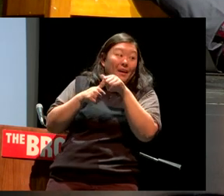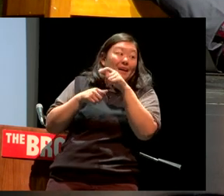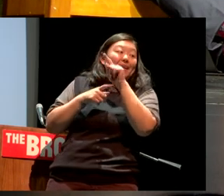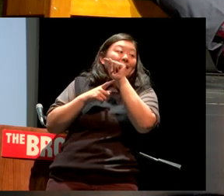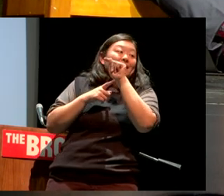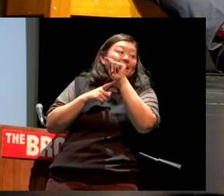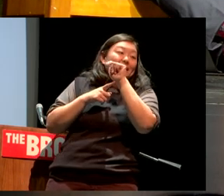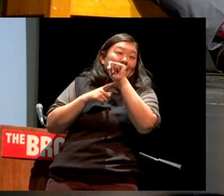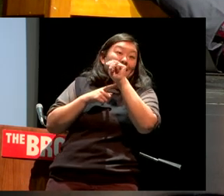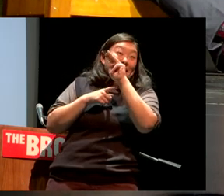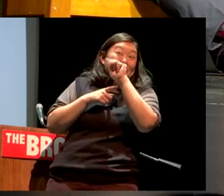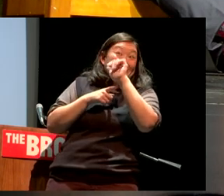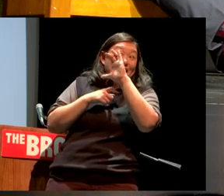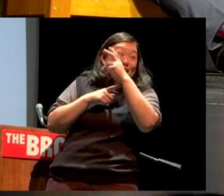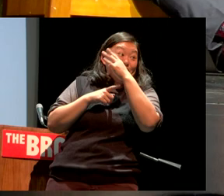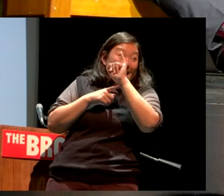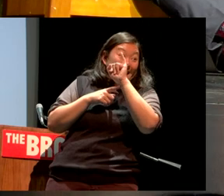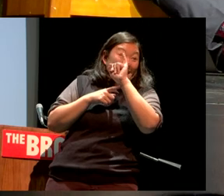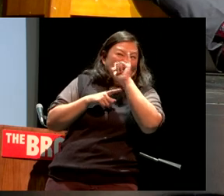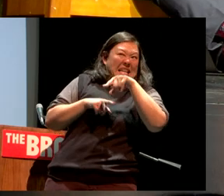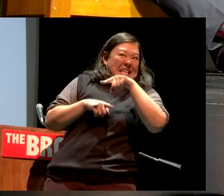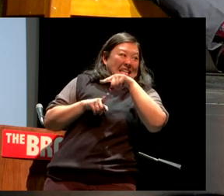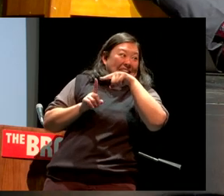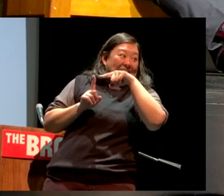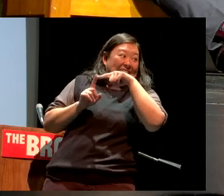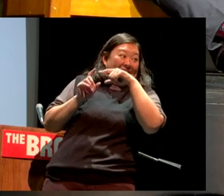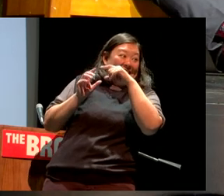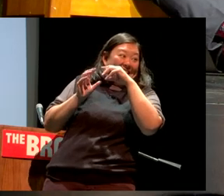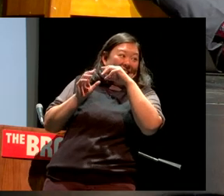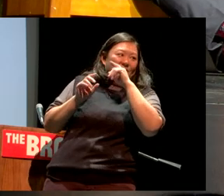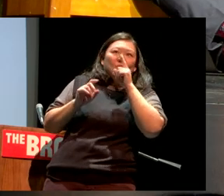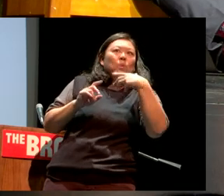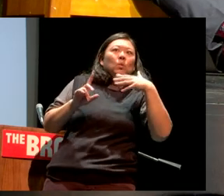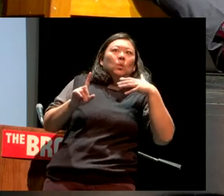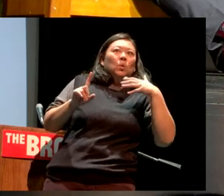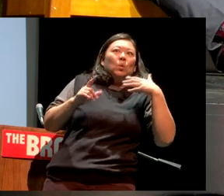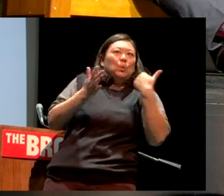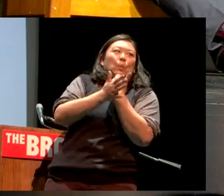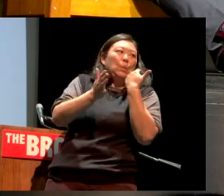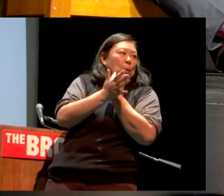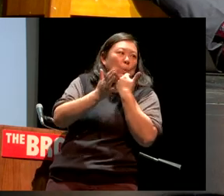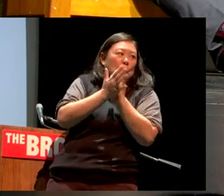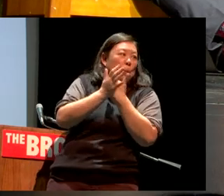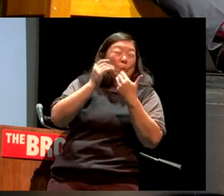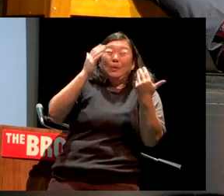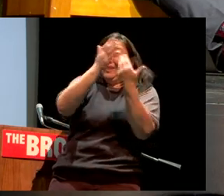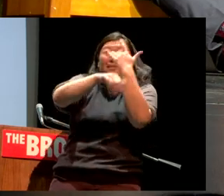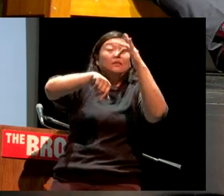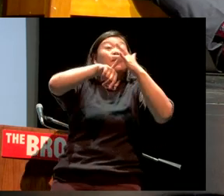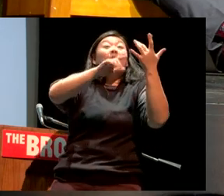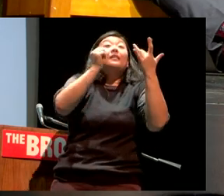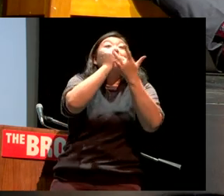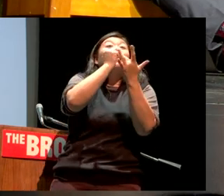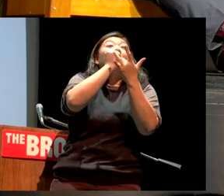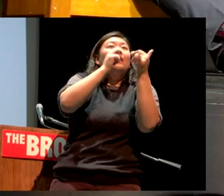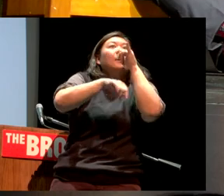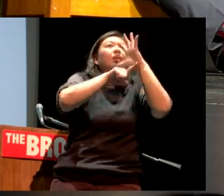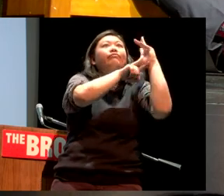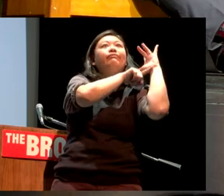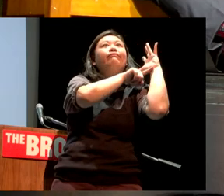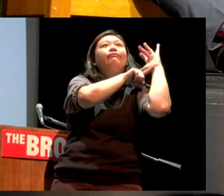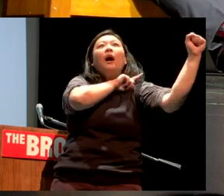as a medium, the barriers of entry has lowered a lot. And I think the fact that an amazing artist like Takashi can start to think of making a